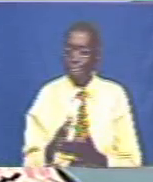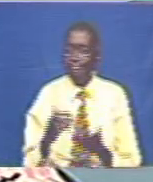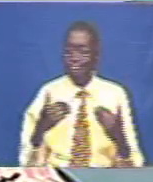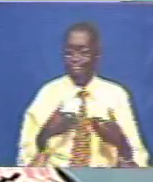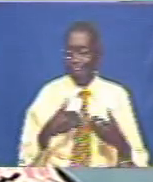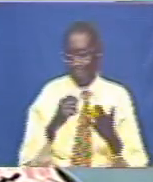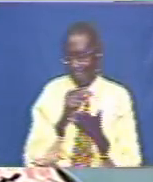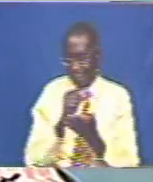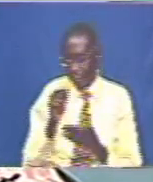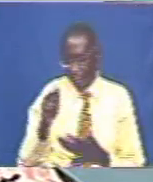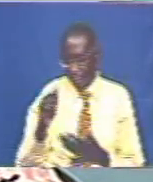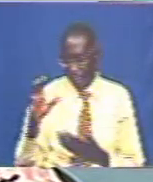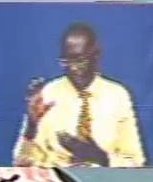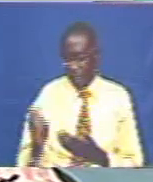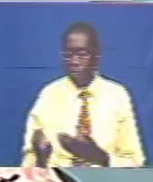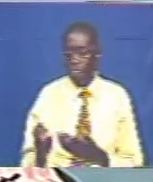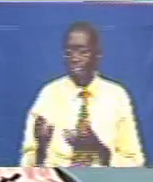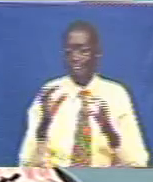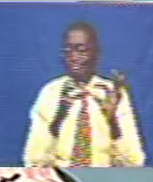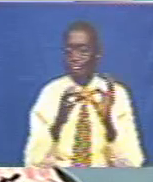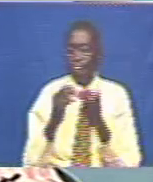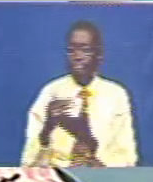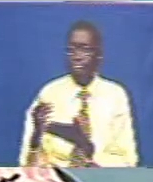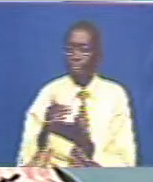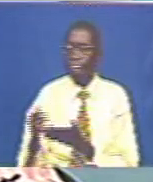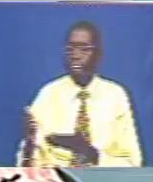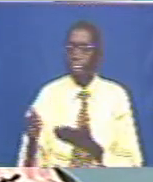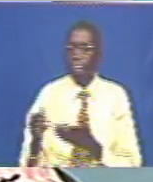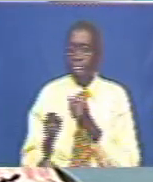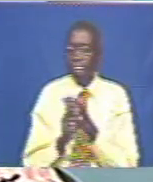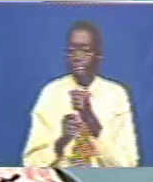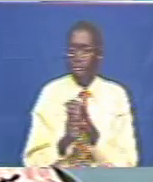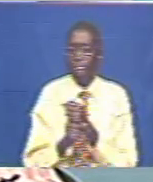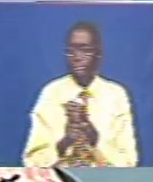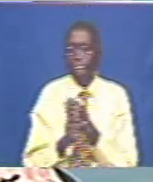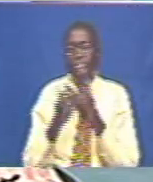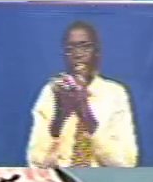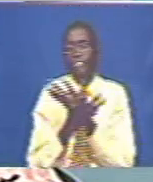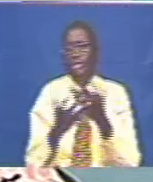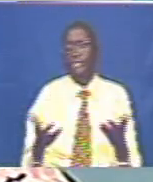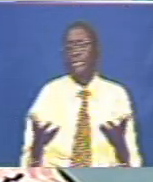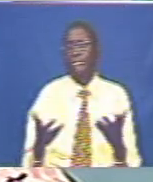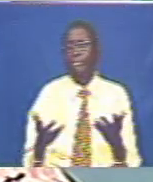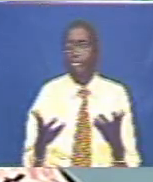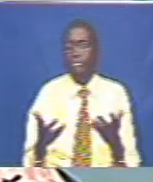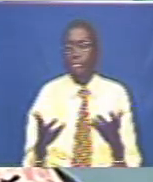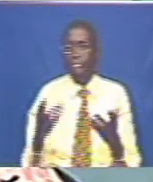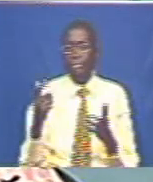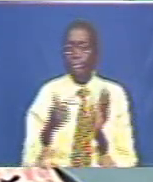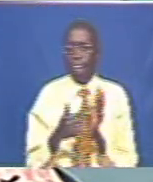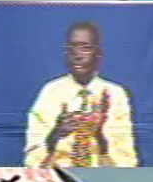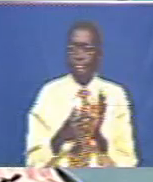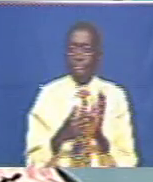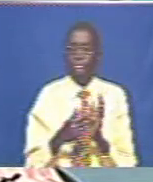that are SACCOs and cooperatives that are doing the whole value chain. Mm-hmm. In terms of even, for example, like the